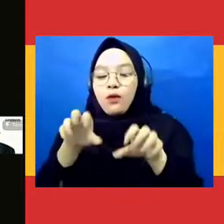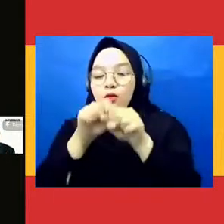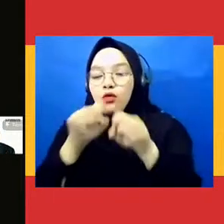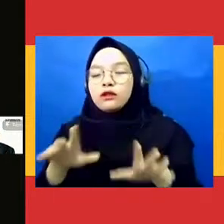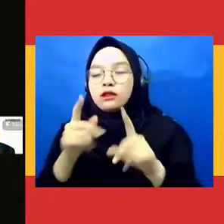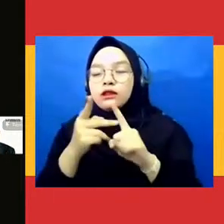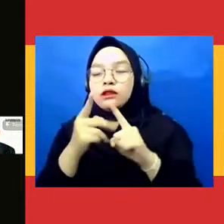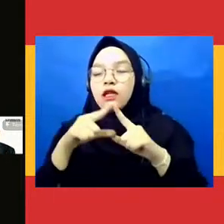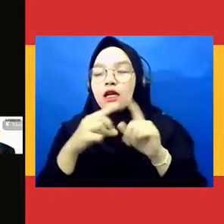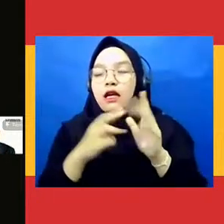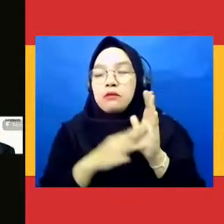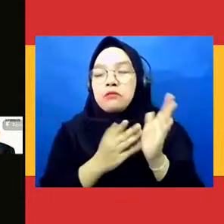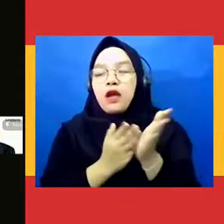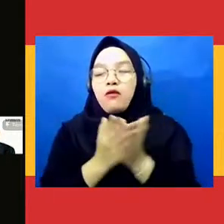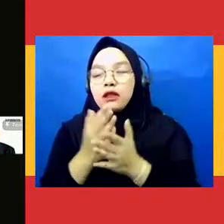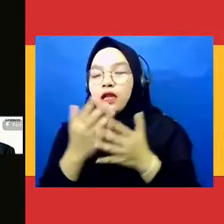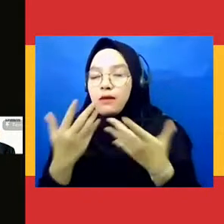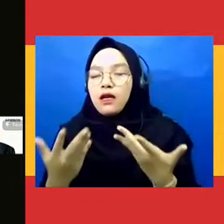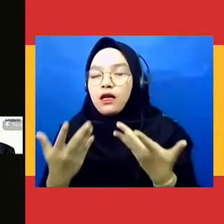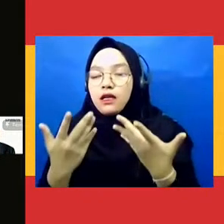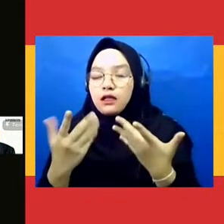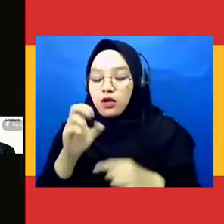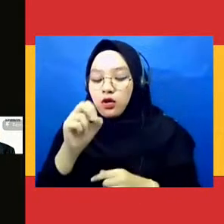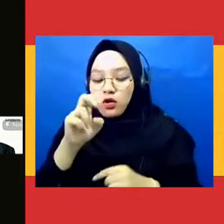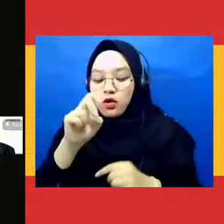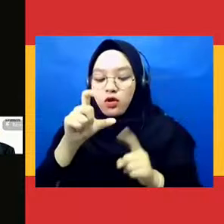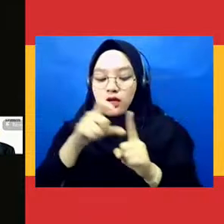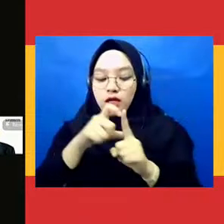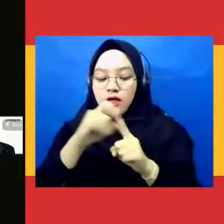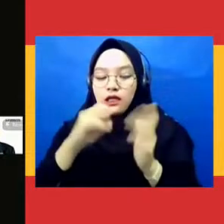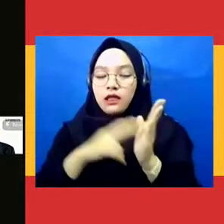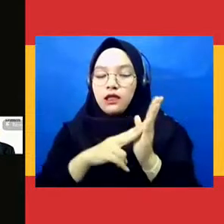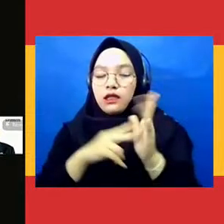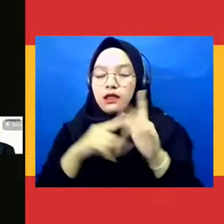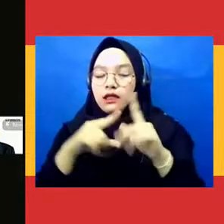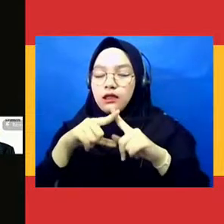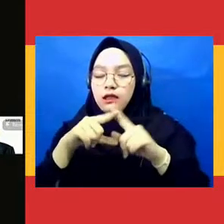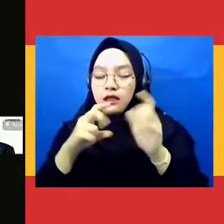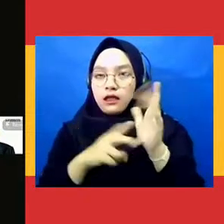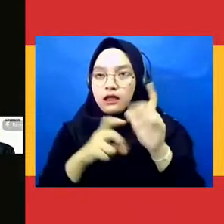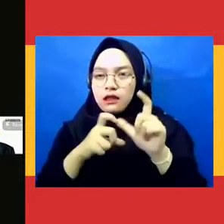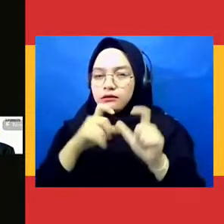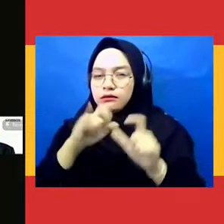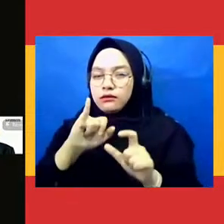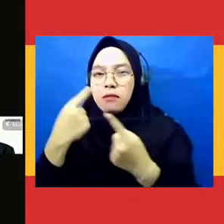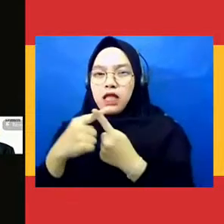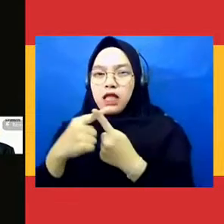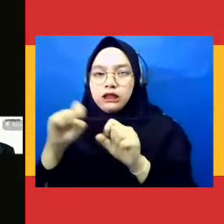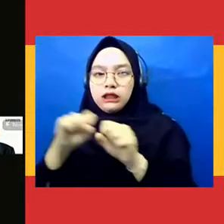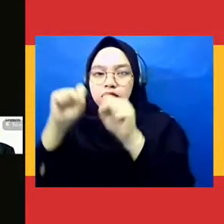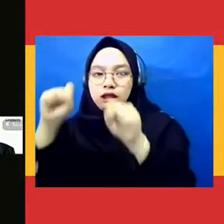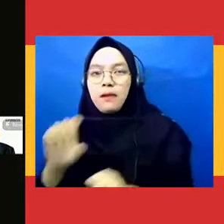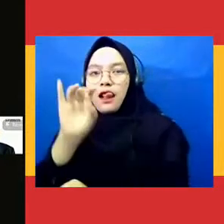local ordinance and then other systems, and then participation systems like